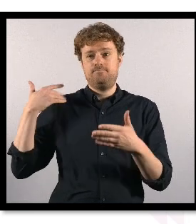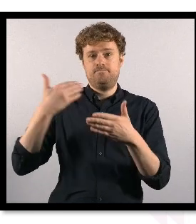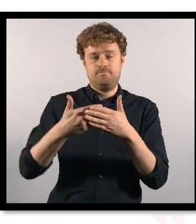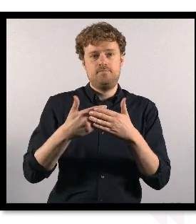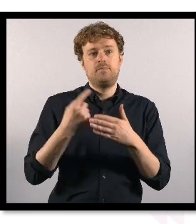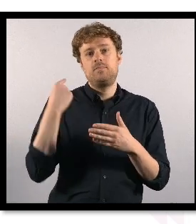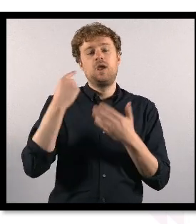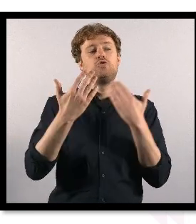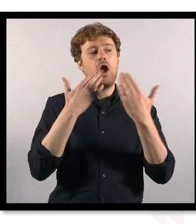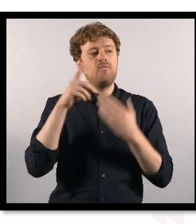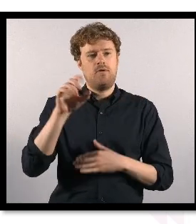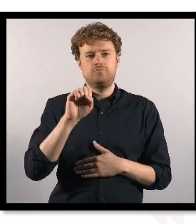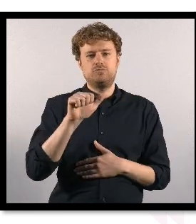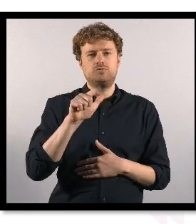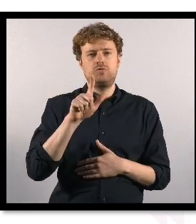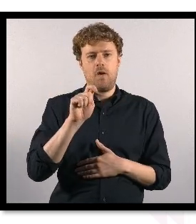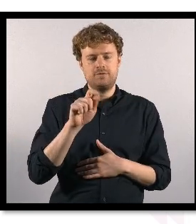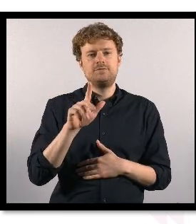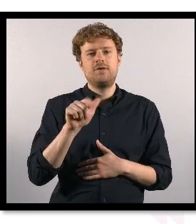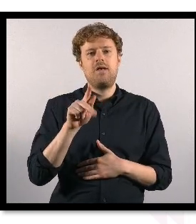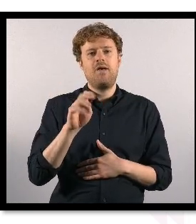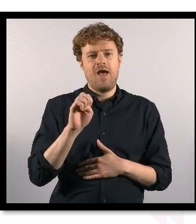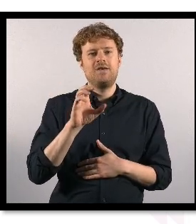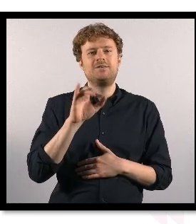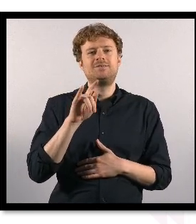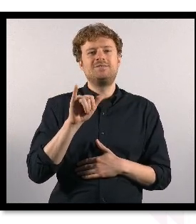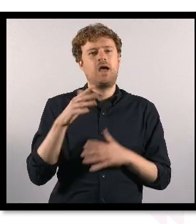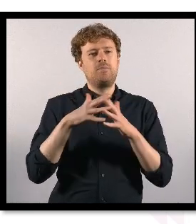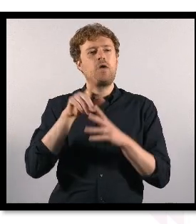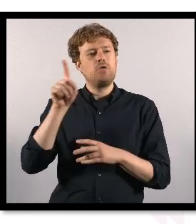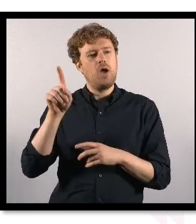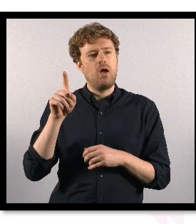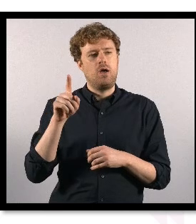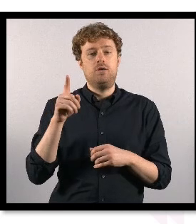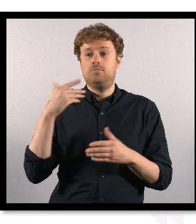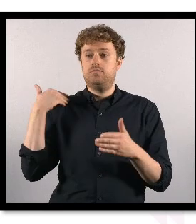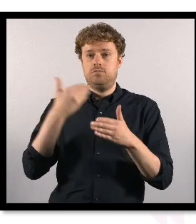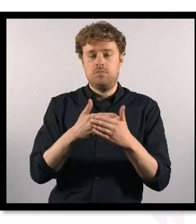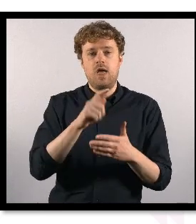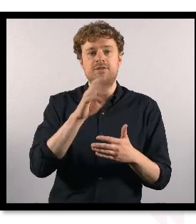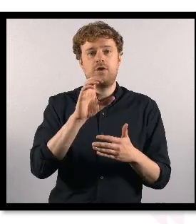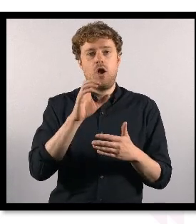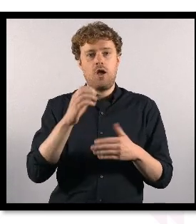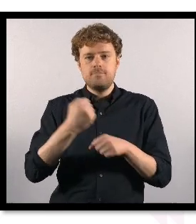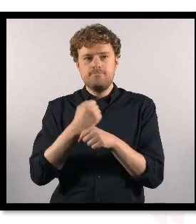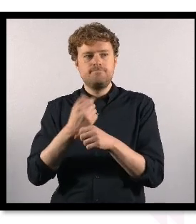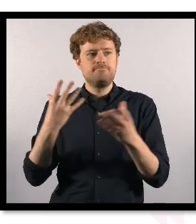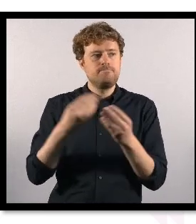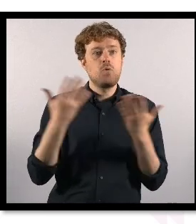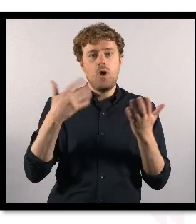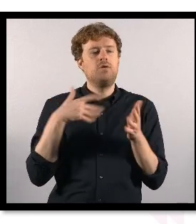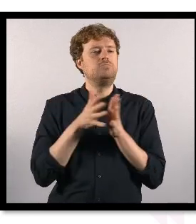within the CNCF. We aim to provide a vision and steer the overall technical landscape within